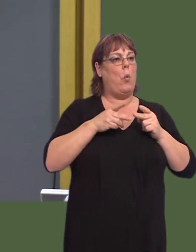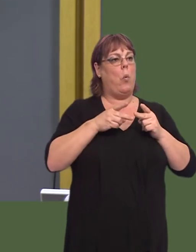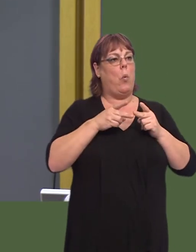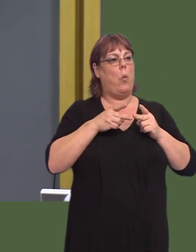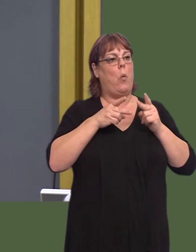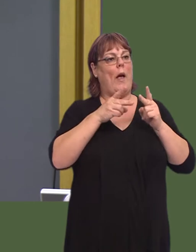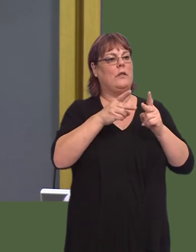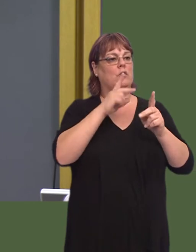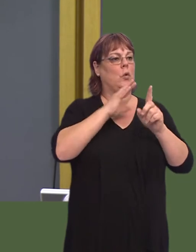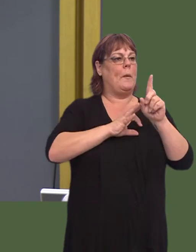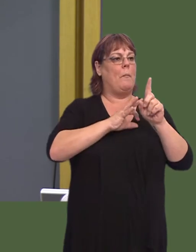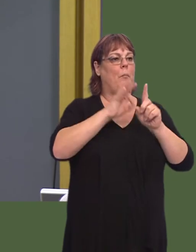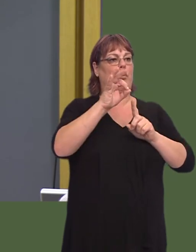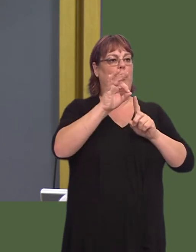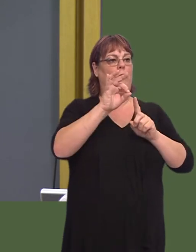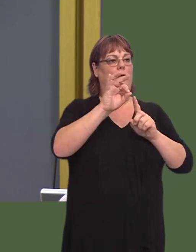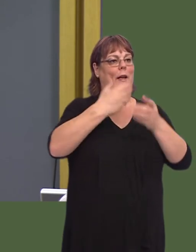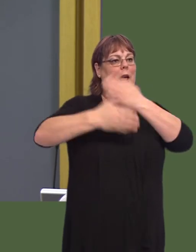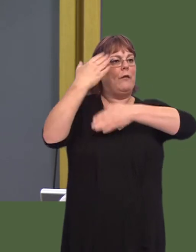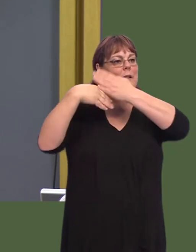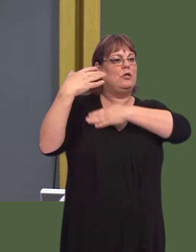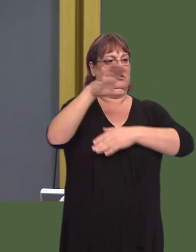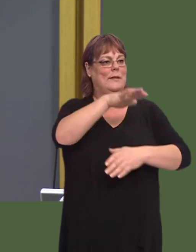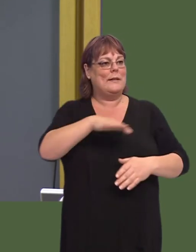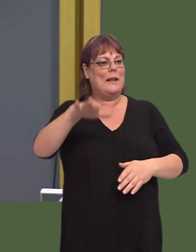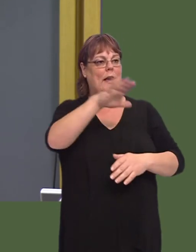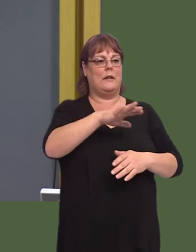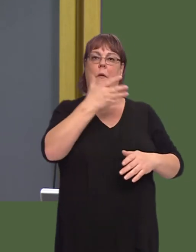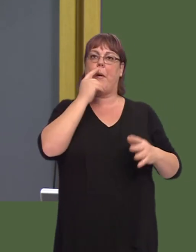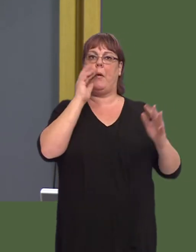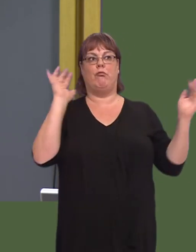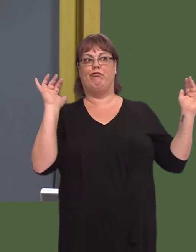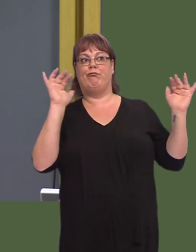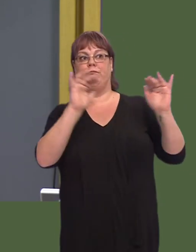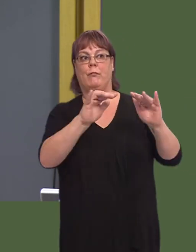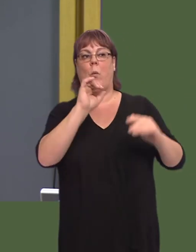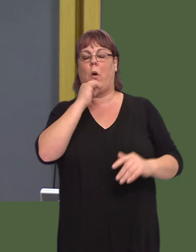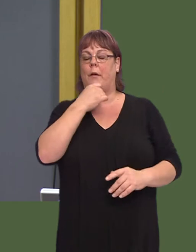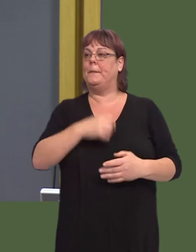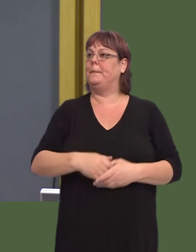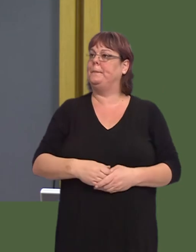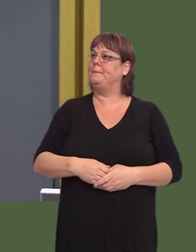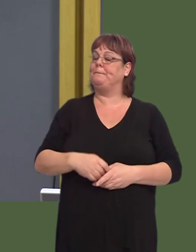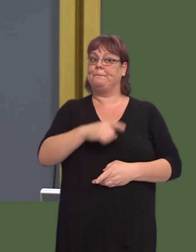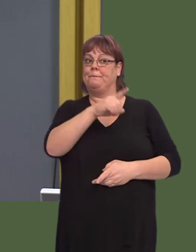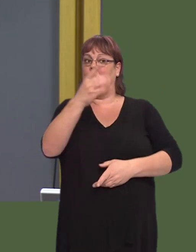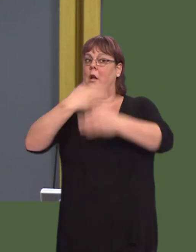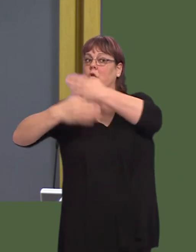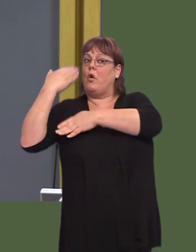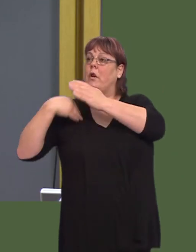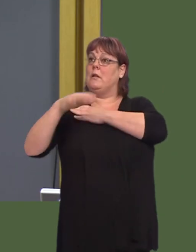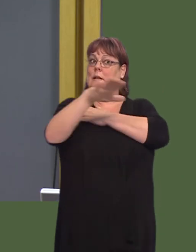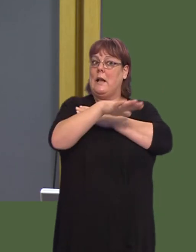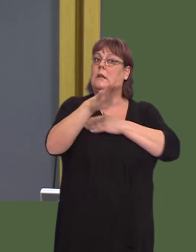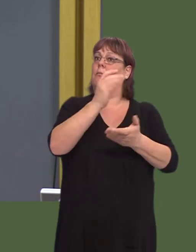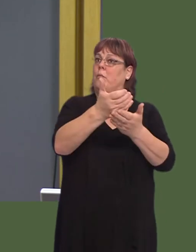to develop some of the incredible heritage sites and develop a unique attraction. Would you agree that in looking to protect historic sites, we must